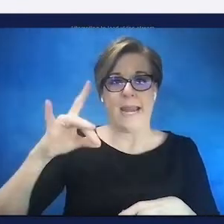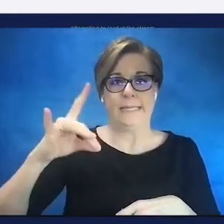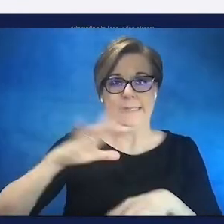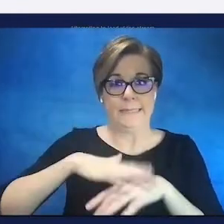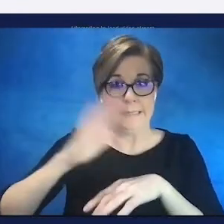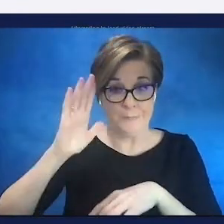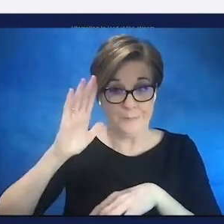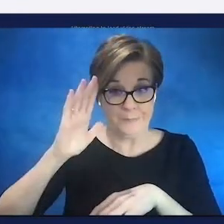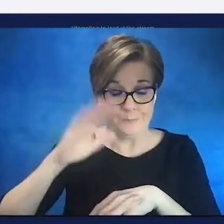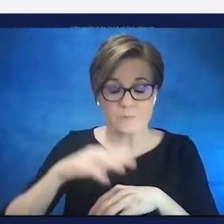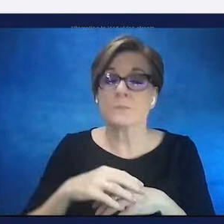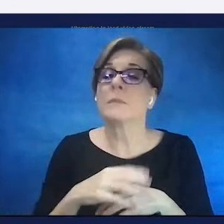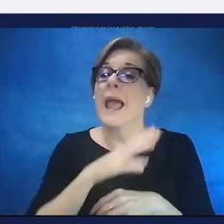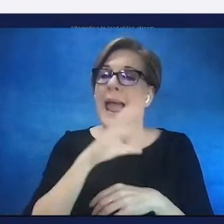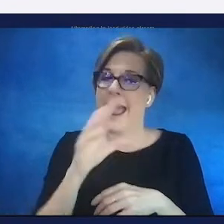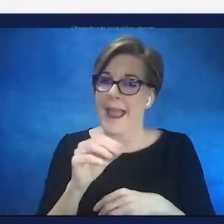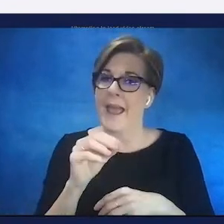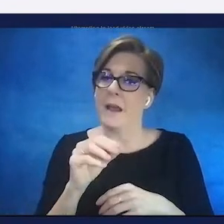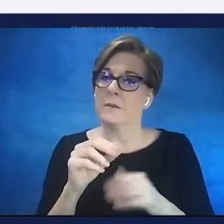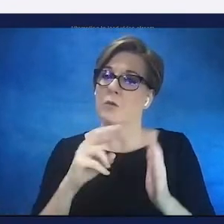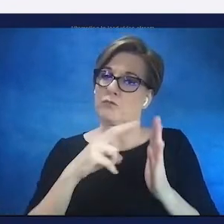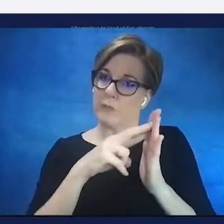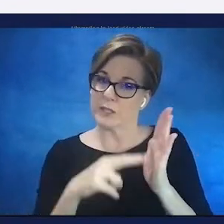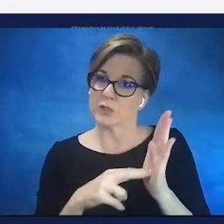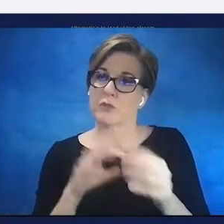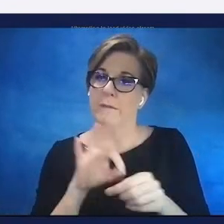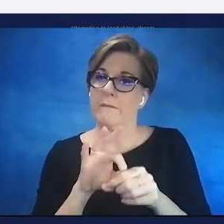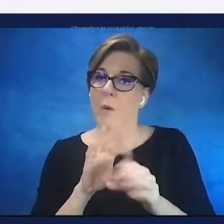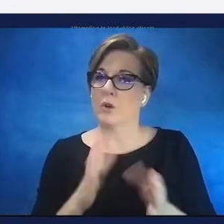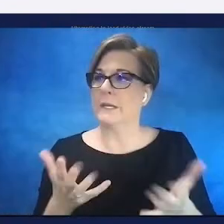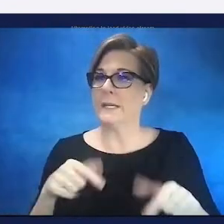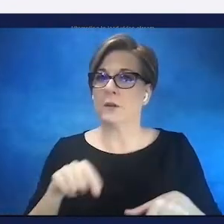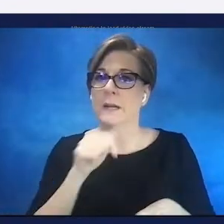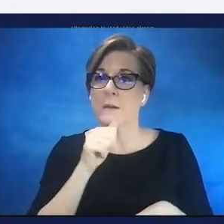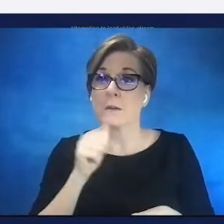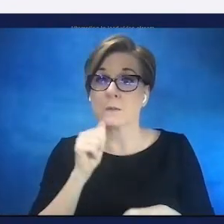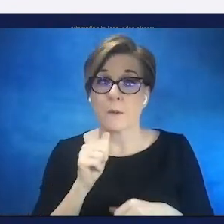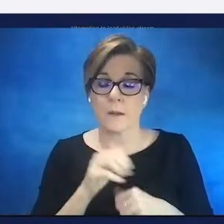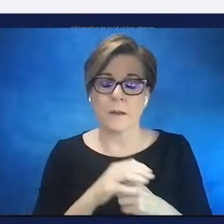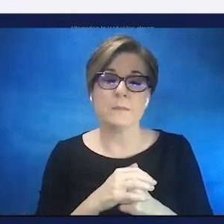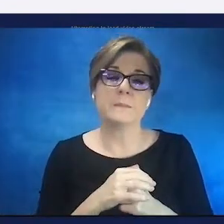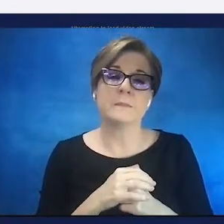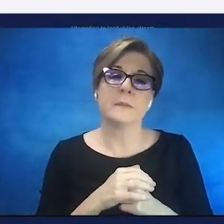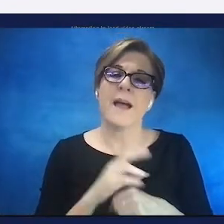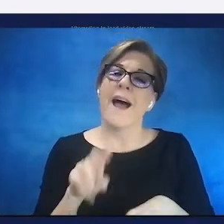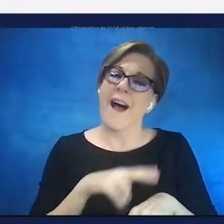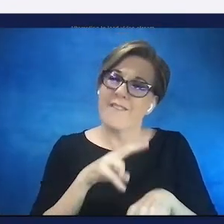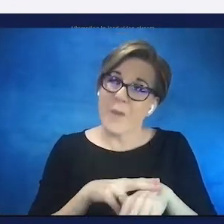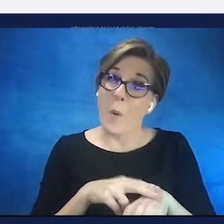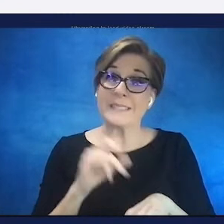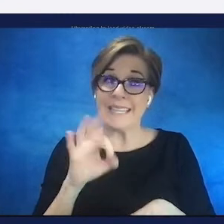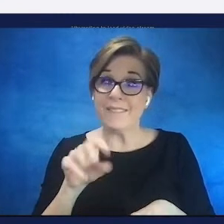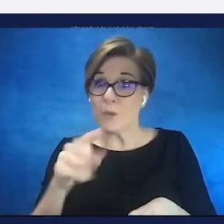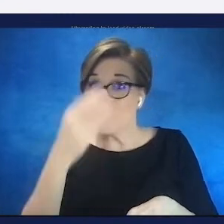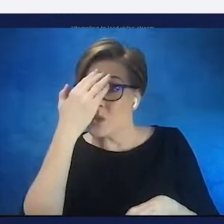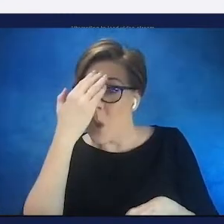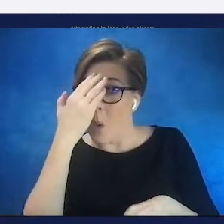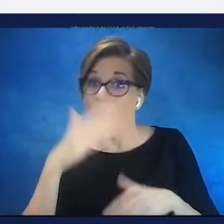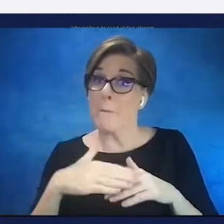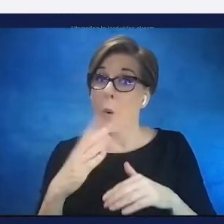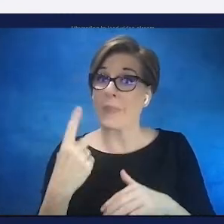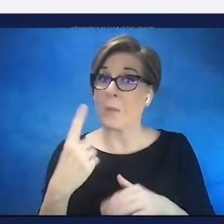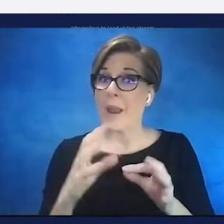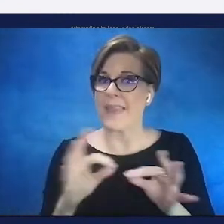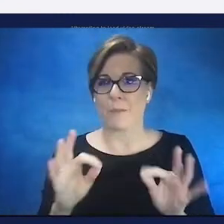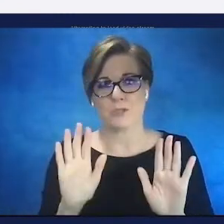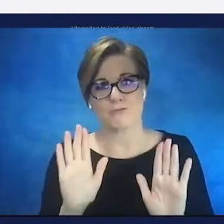at least 18 years old and be a registered voter in Arizona. Of course, being bilingual is a plus,